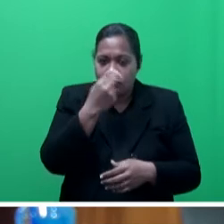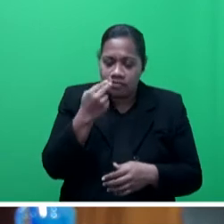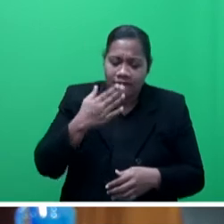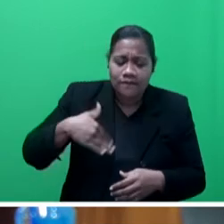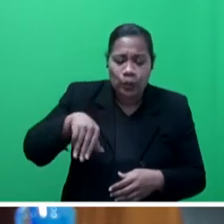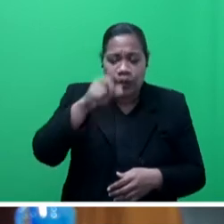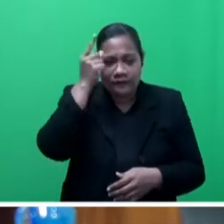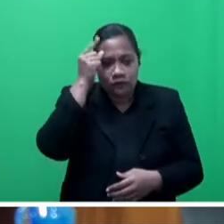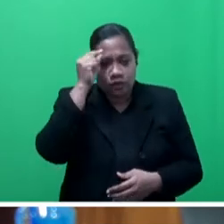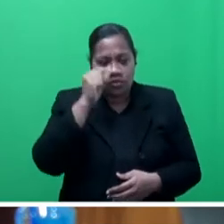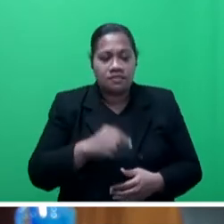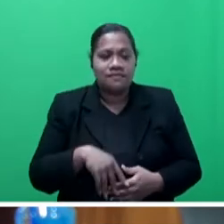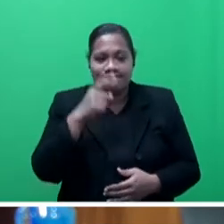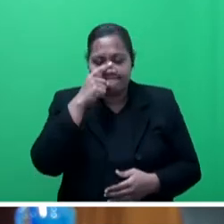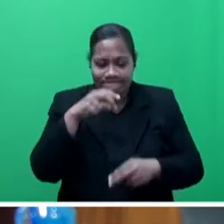Mr. Speaker, say